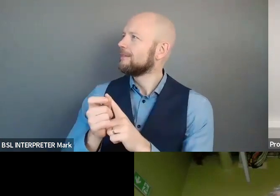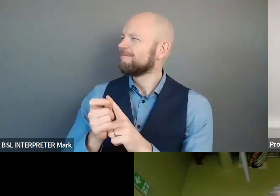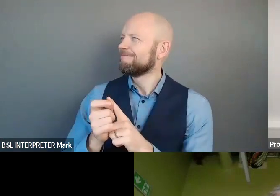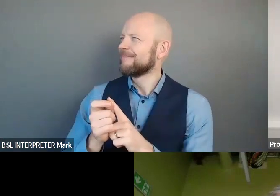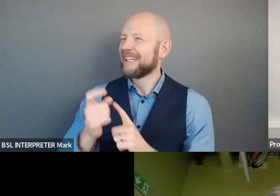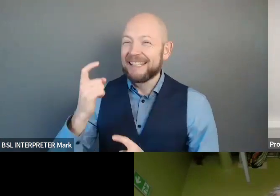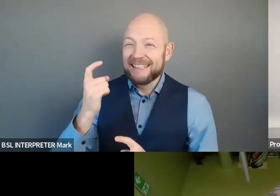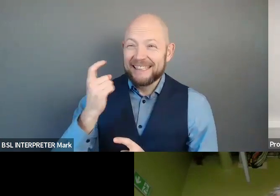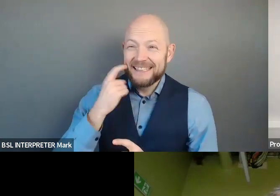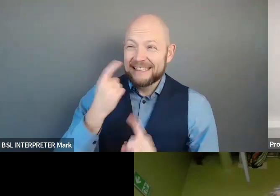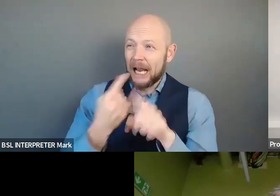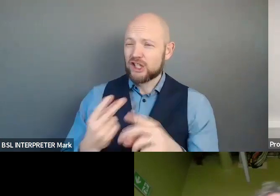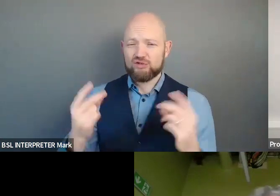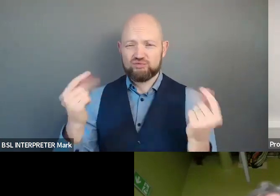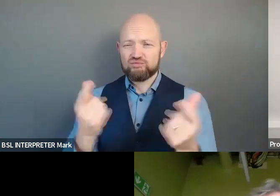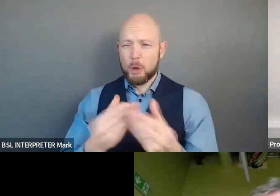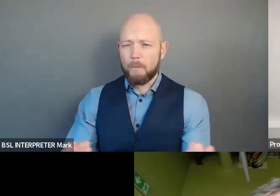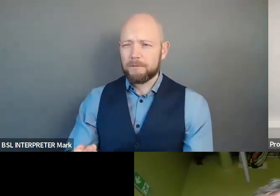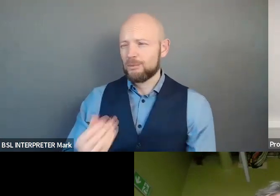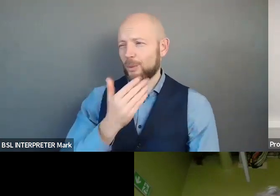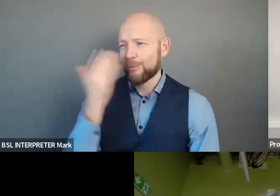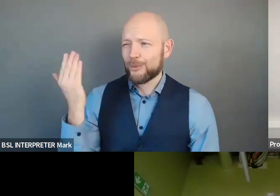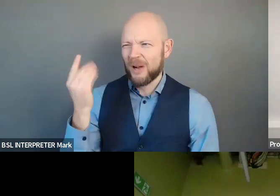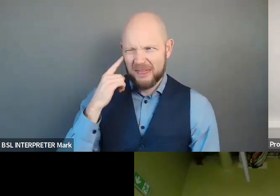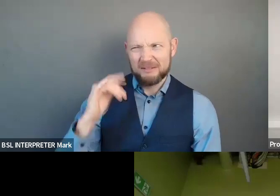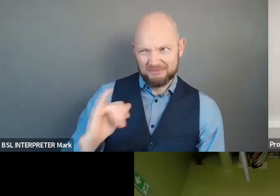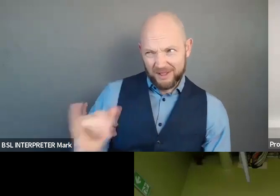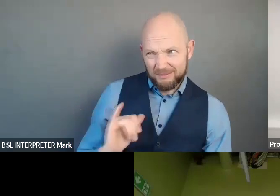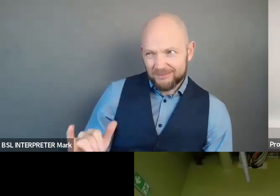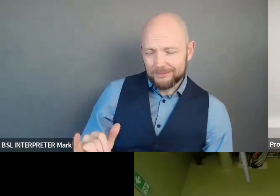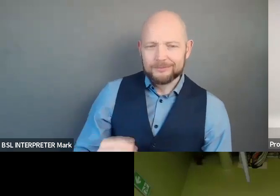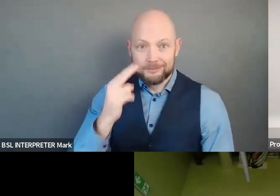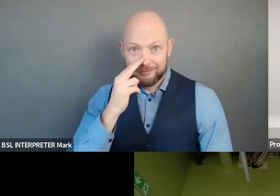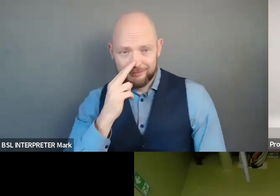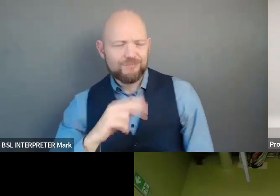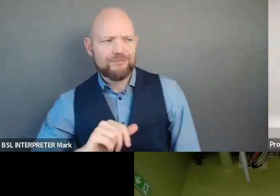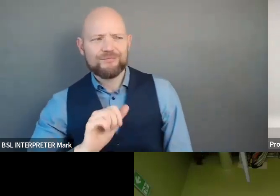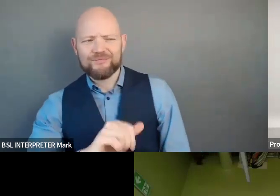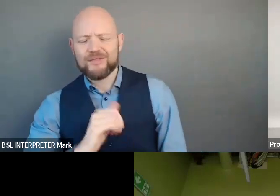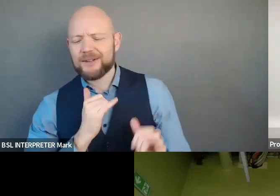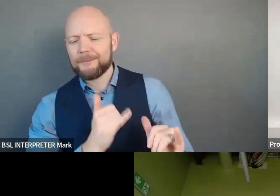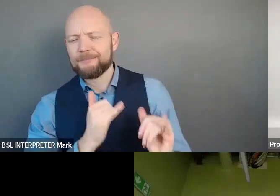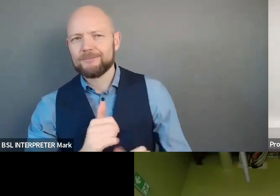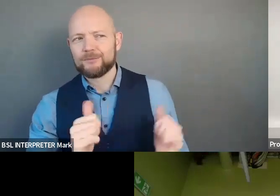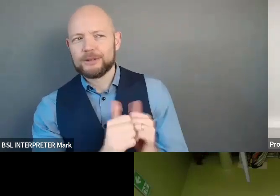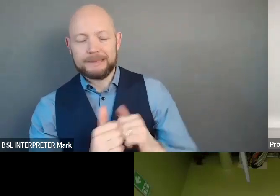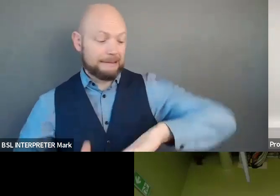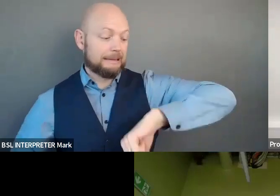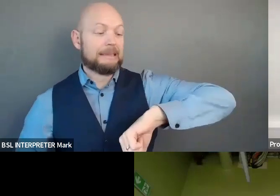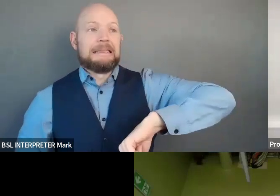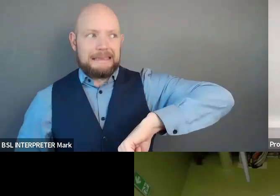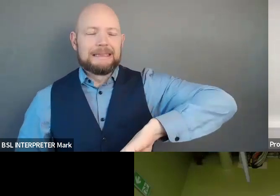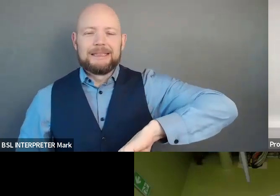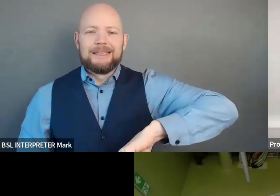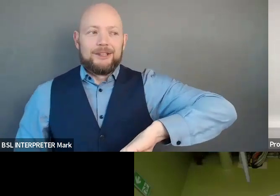rather complicated problem, and I think you're saying the same, Jemina. Absolutely, yeah, absolutely. I know I'm conscious of time. I know you said you